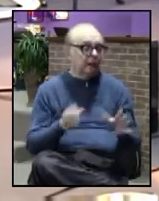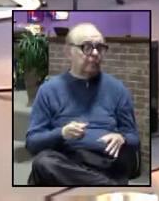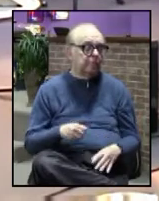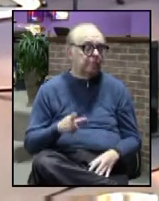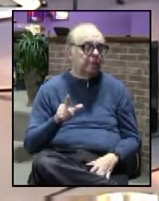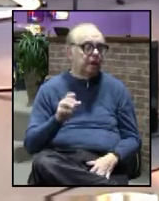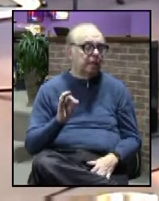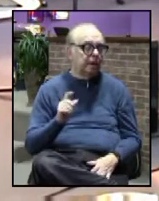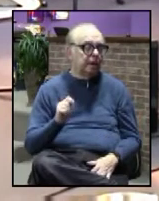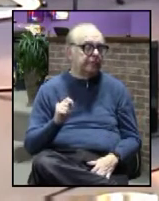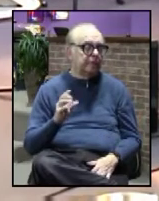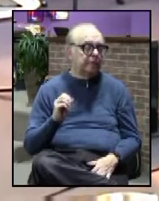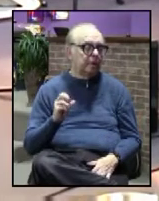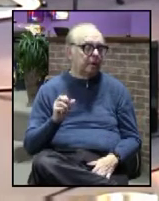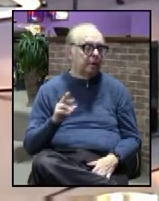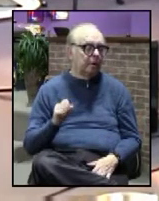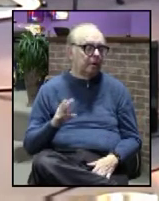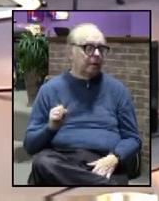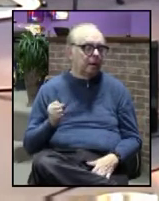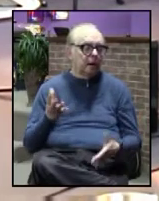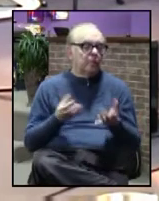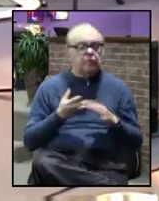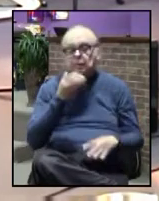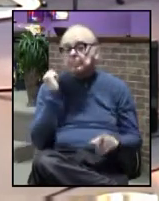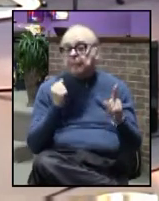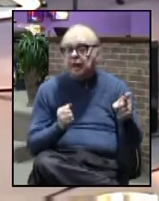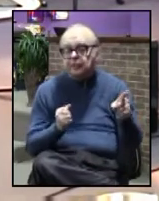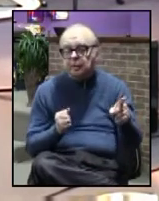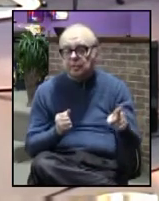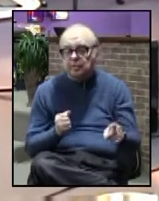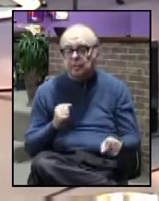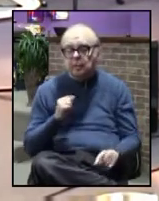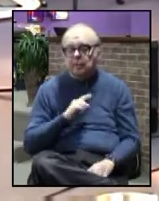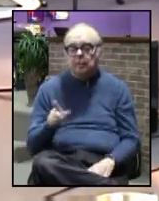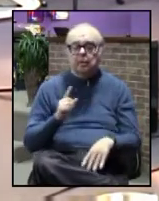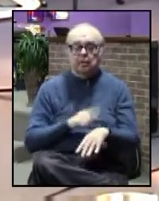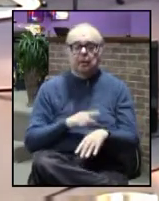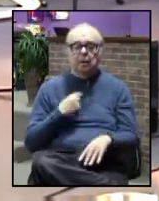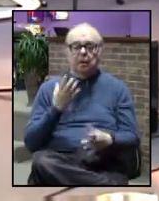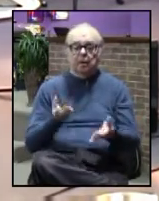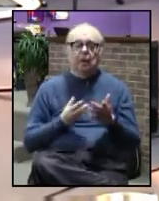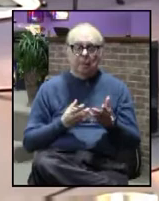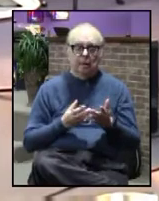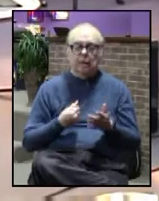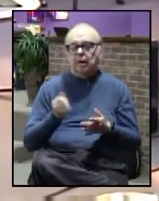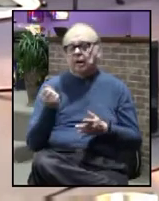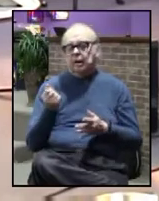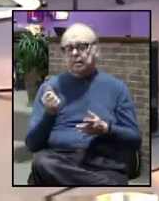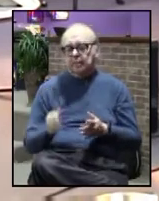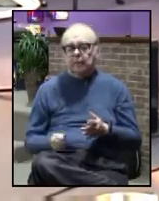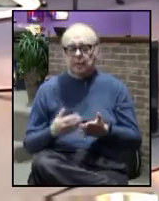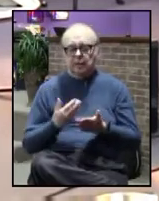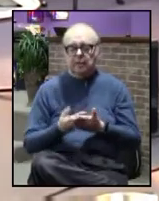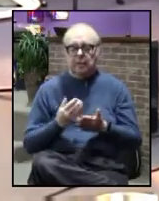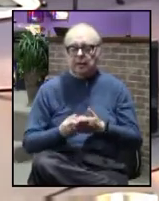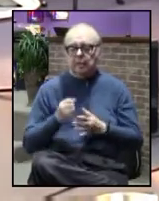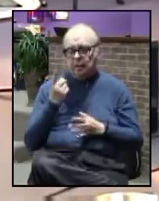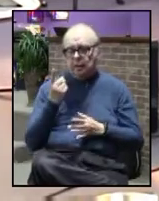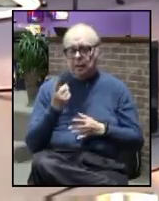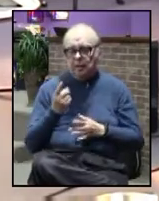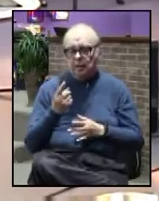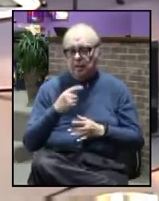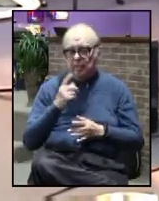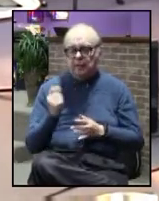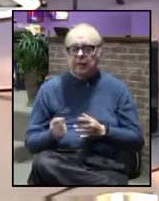leftovers. I want your best. We all the time talk about, I want to tithe my money. Y'all need to start understanding about tithing